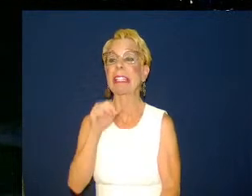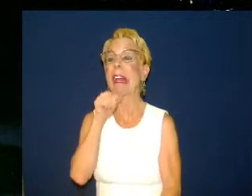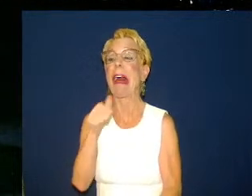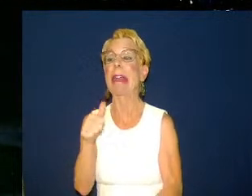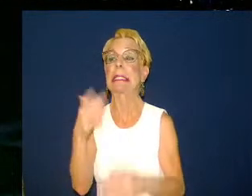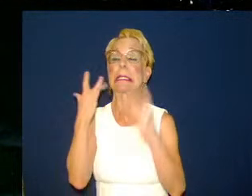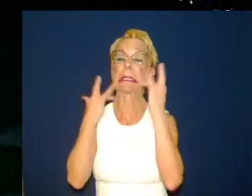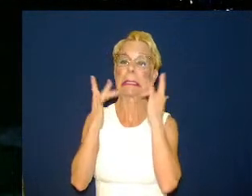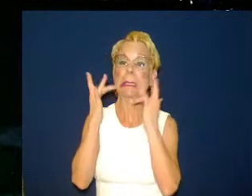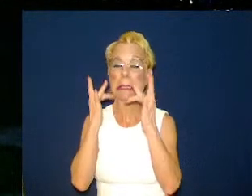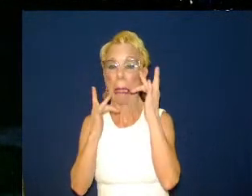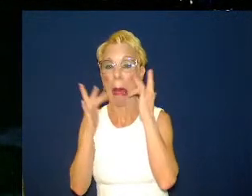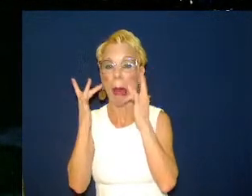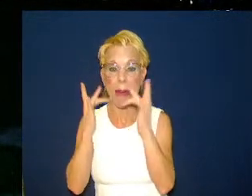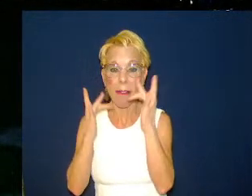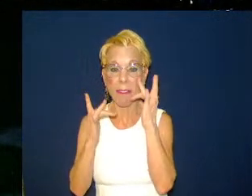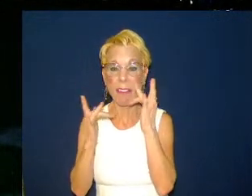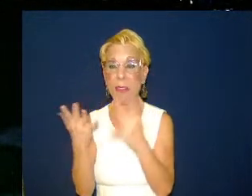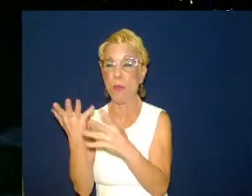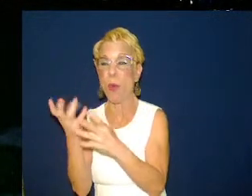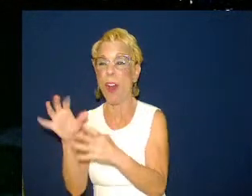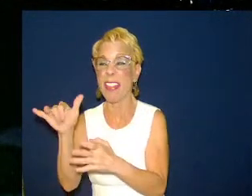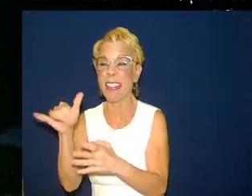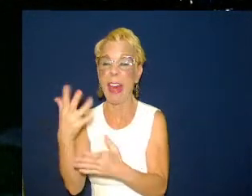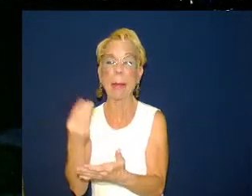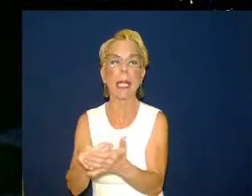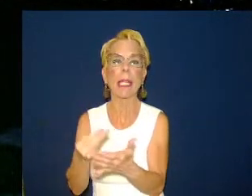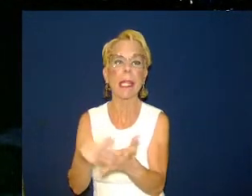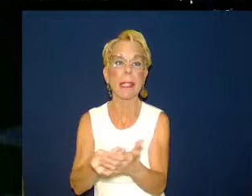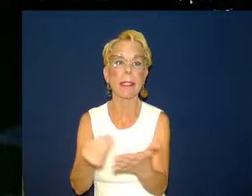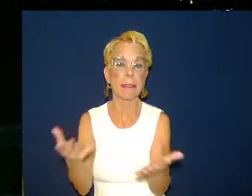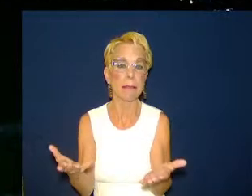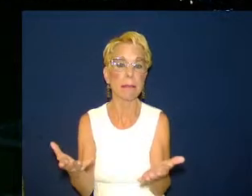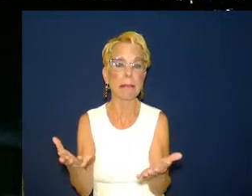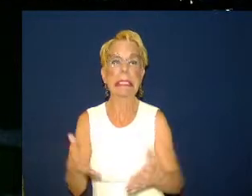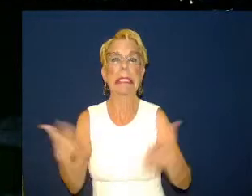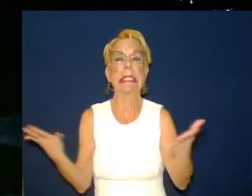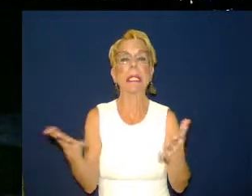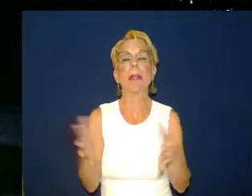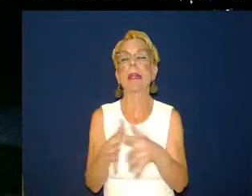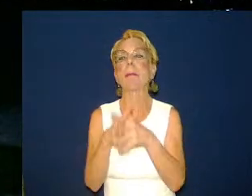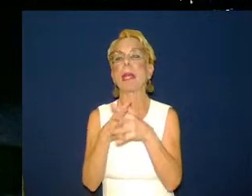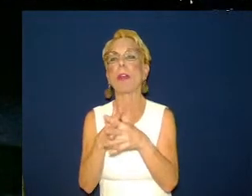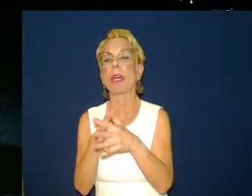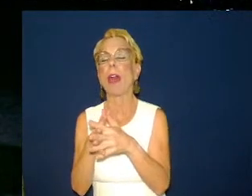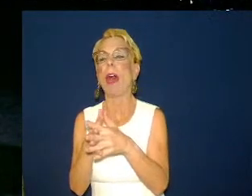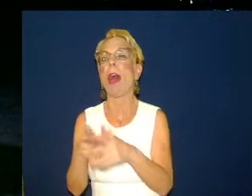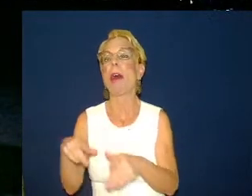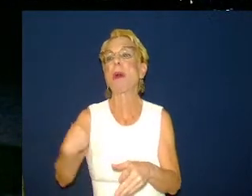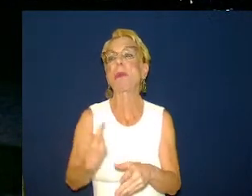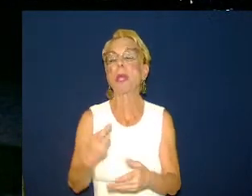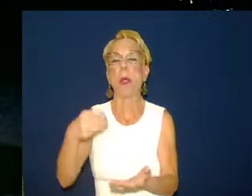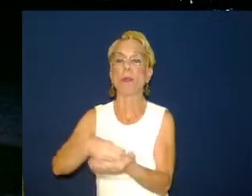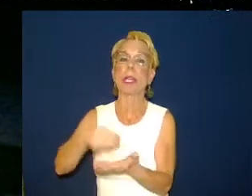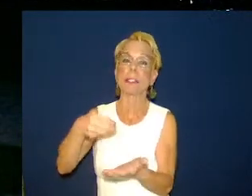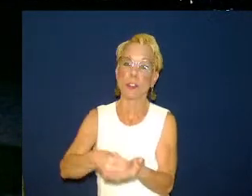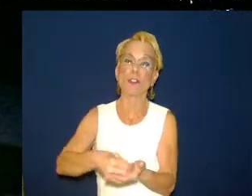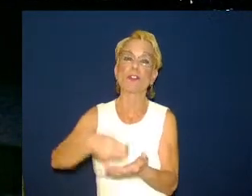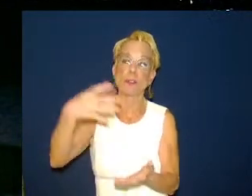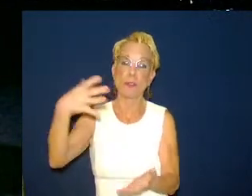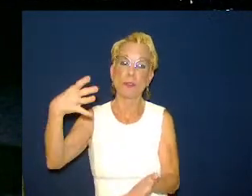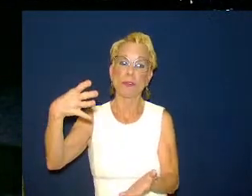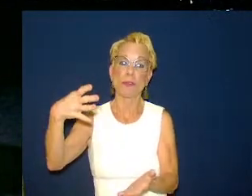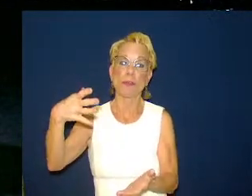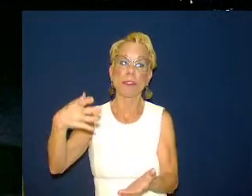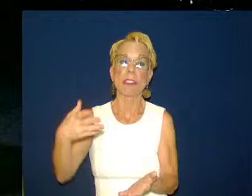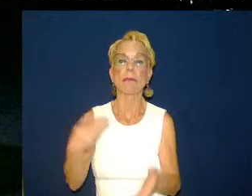I don't have it too bad. I need to be optimistic. Now, let me give you a little illustration on how that can happen. Man had